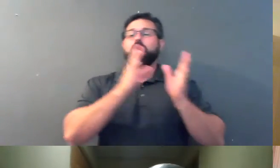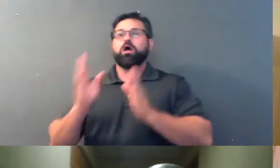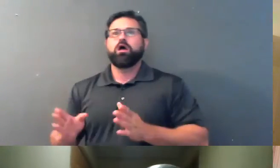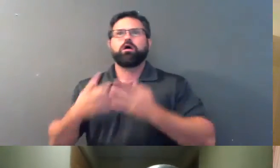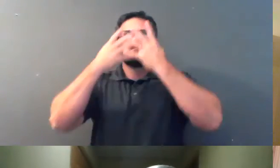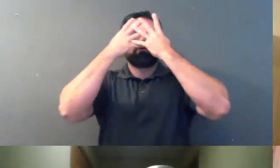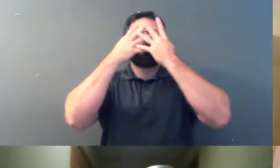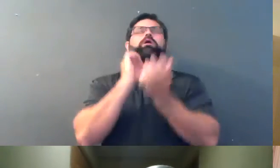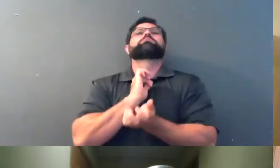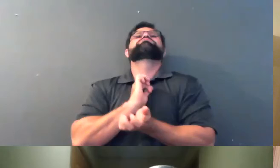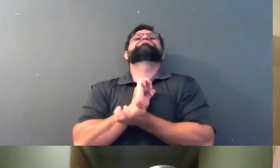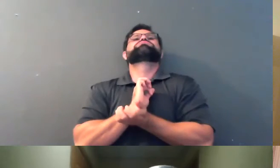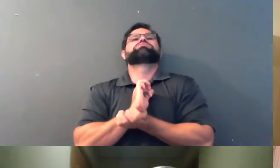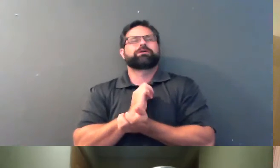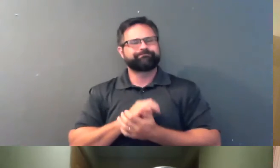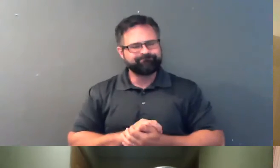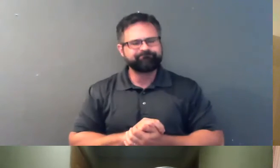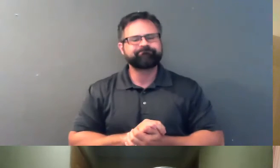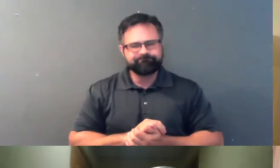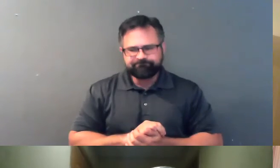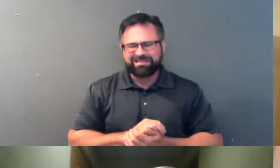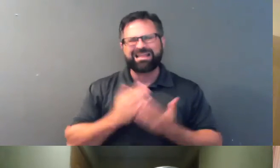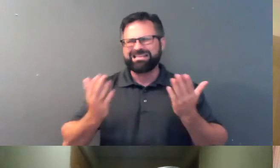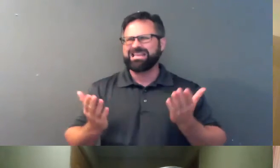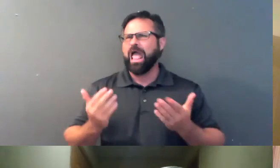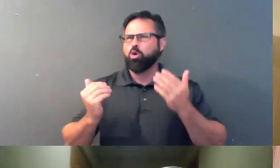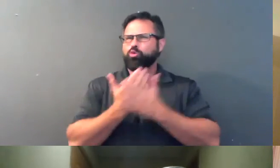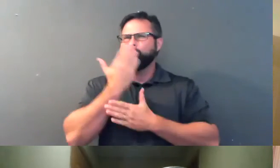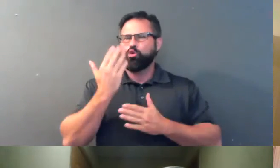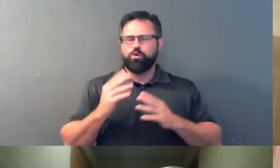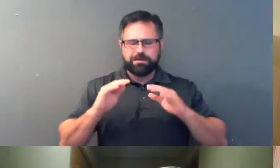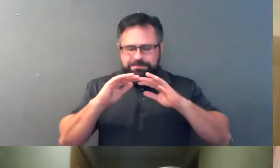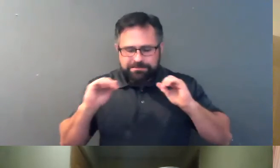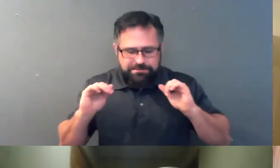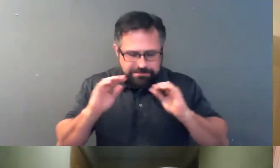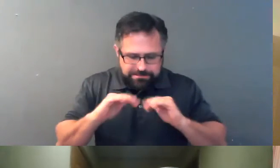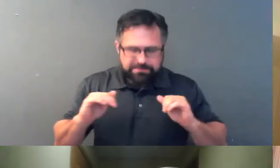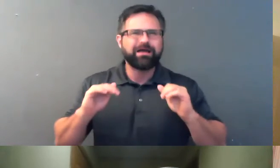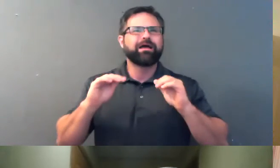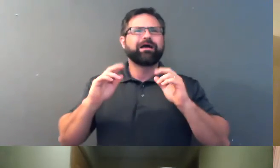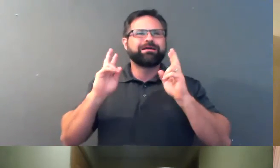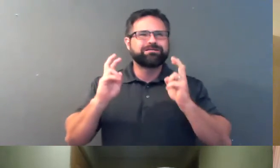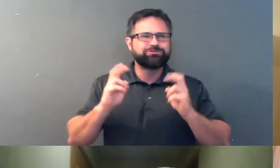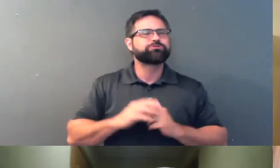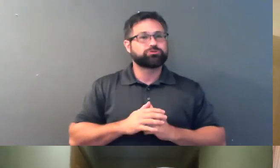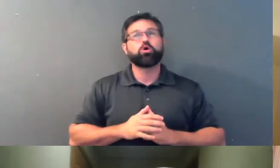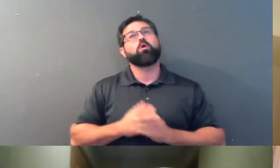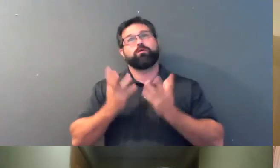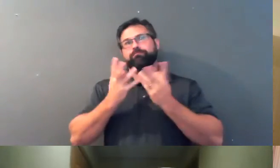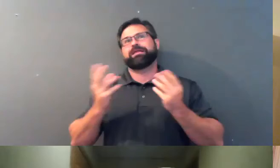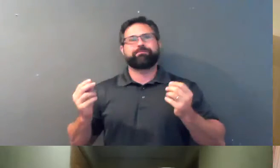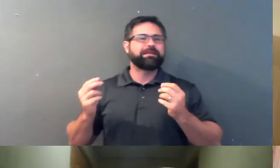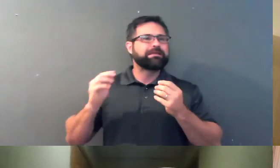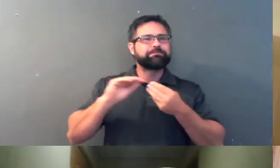field. We're looking at all issues, and the issues that have been flagged in the questions, we will certainly take them as cues